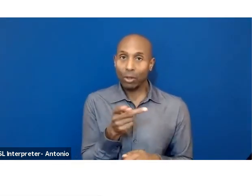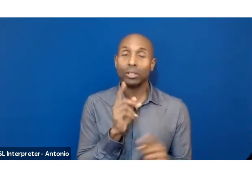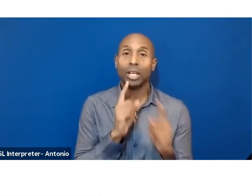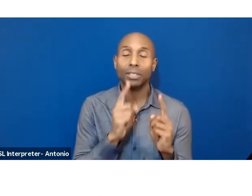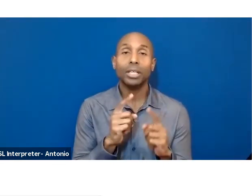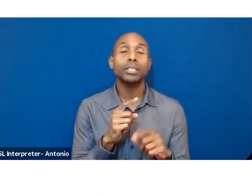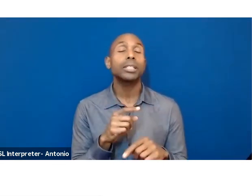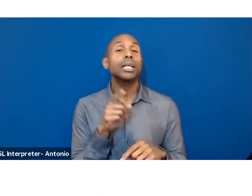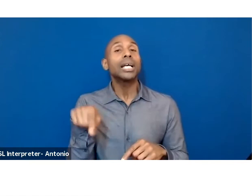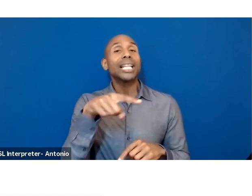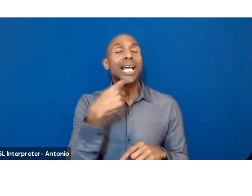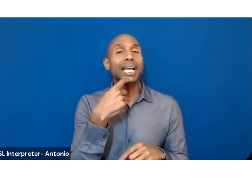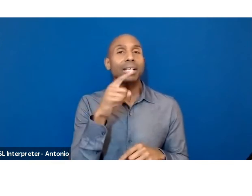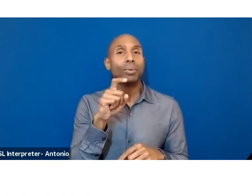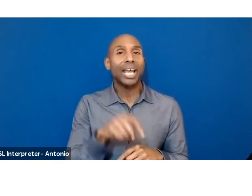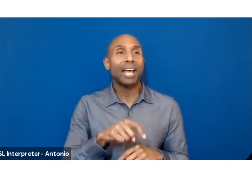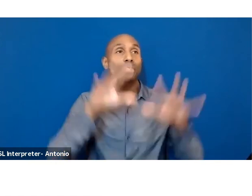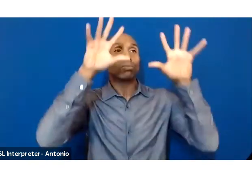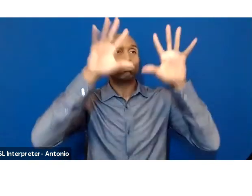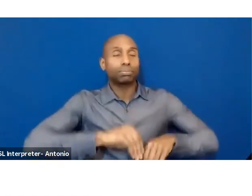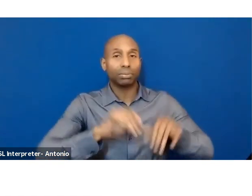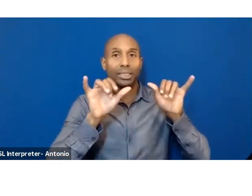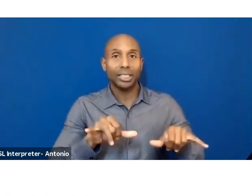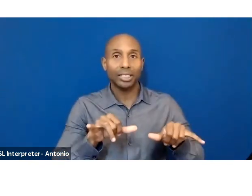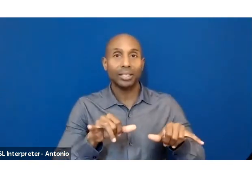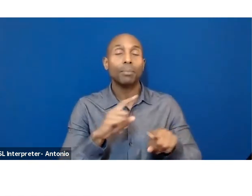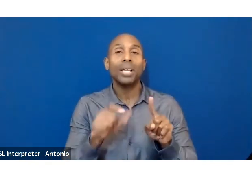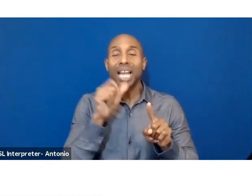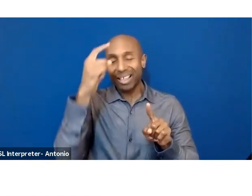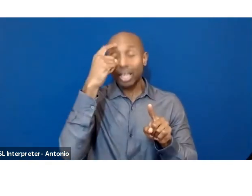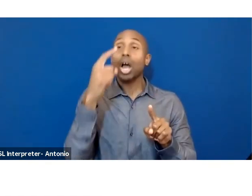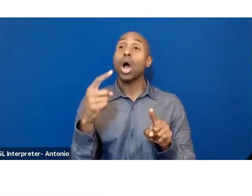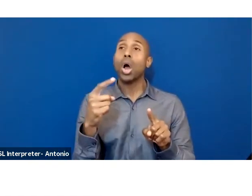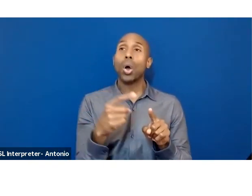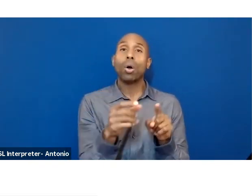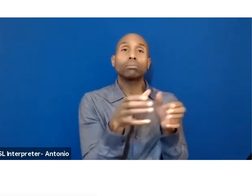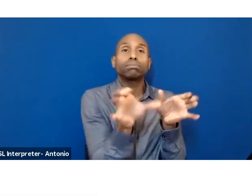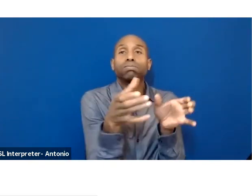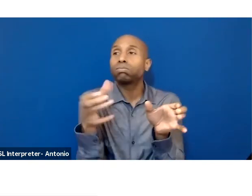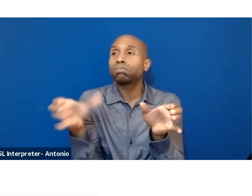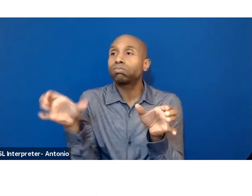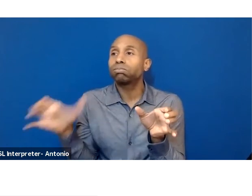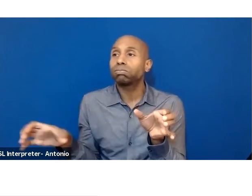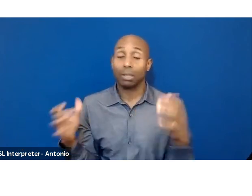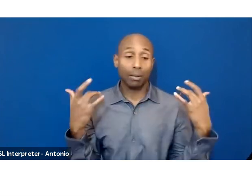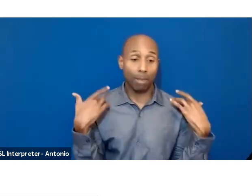have to stop thinking about these labor sectors, modeling, design, garment industry, as separate